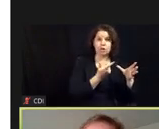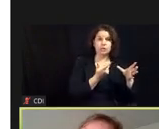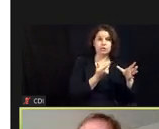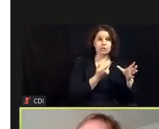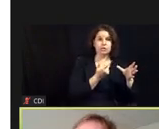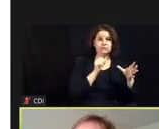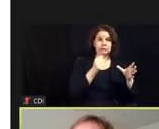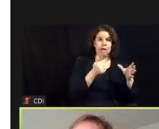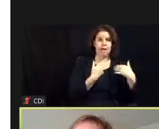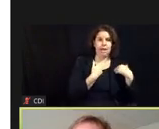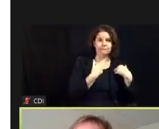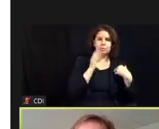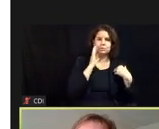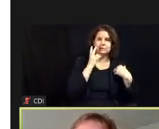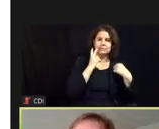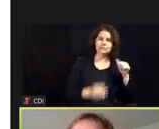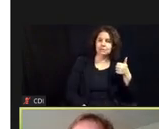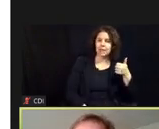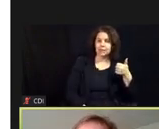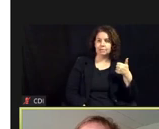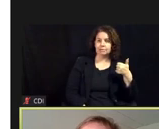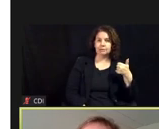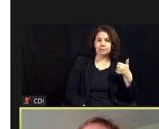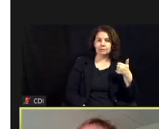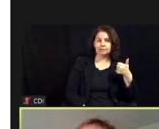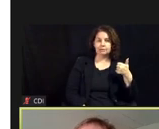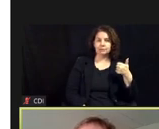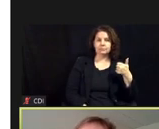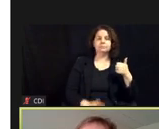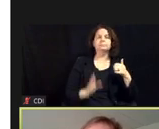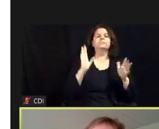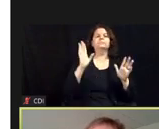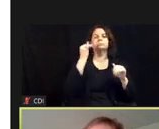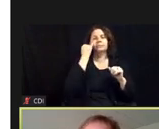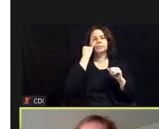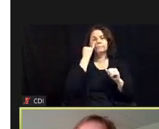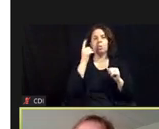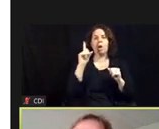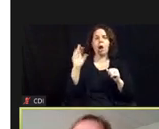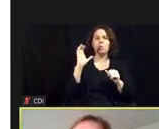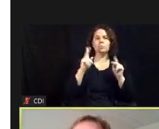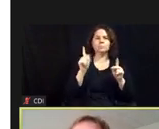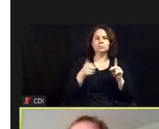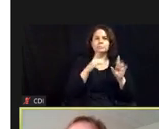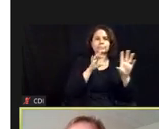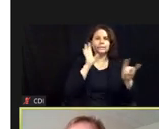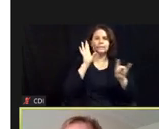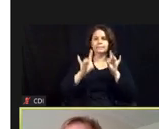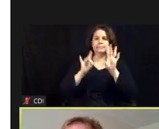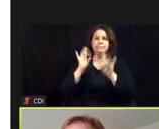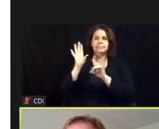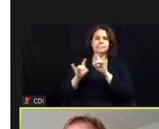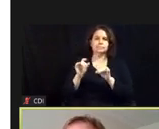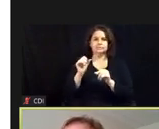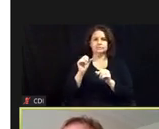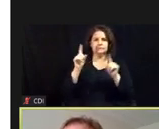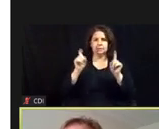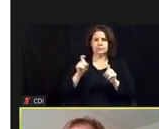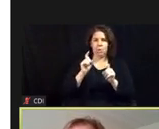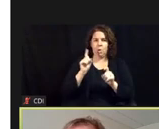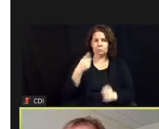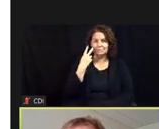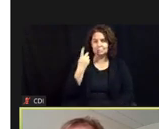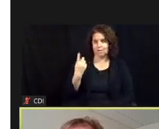10 of those people out of those 100, you'd only find one case, right? So your perceived incidence for that community would be based on how much